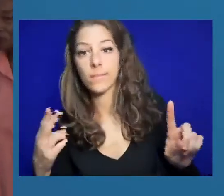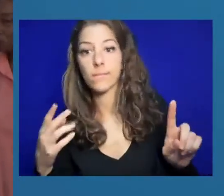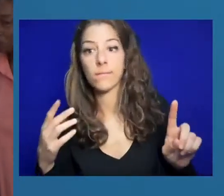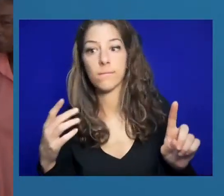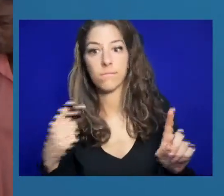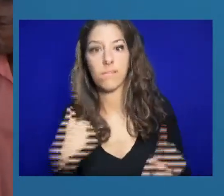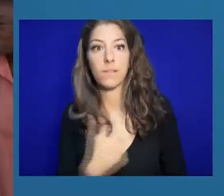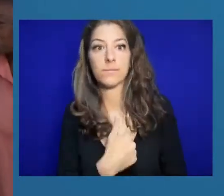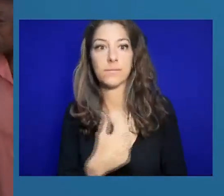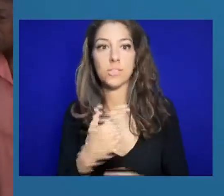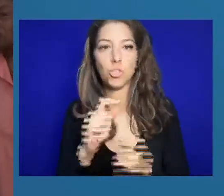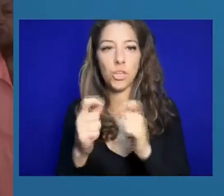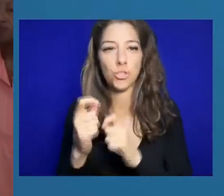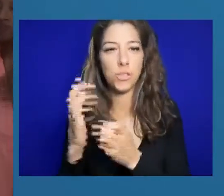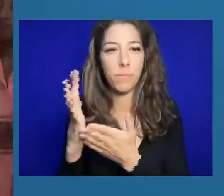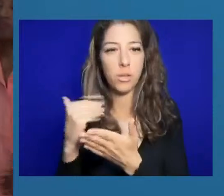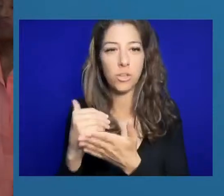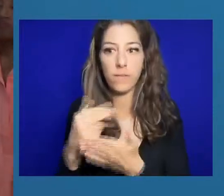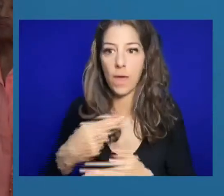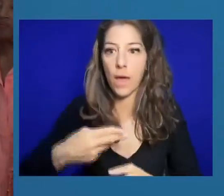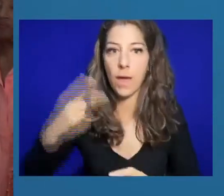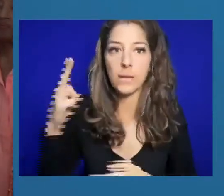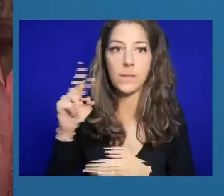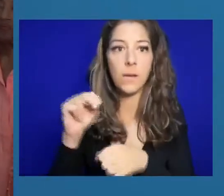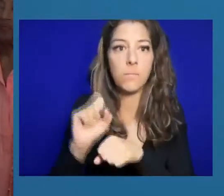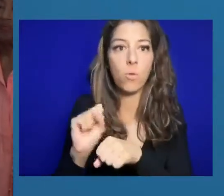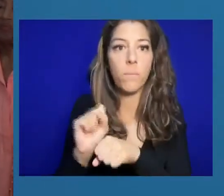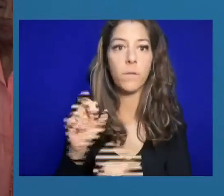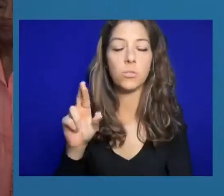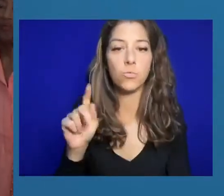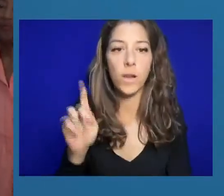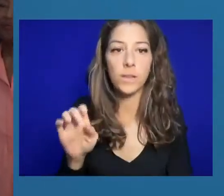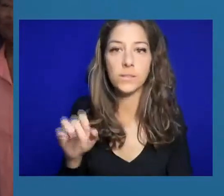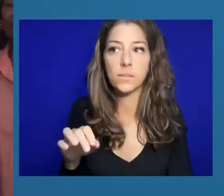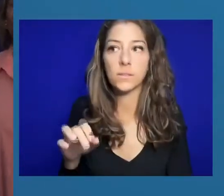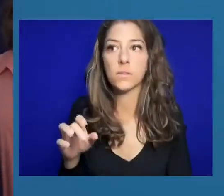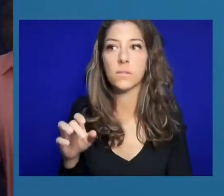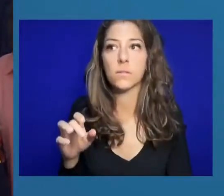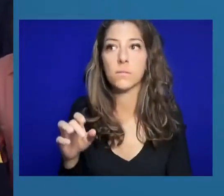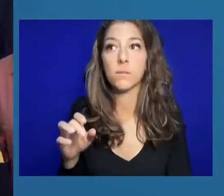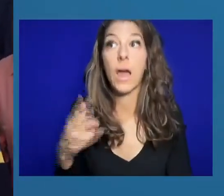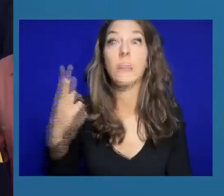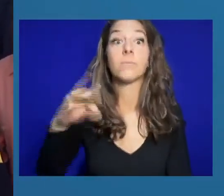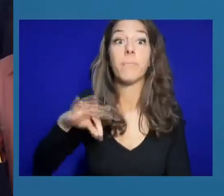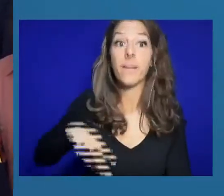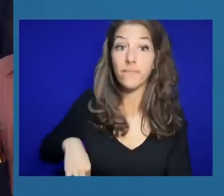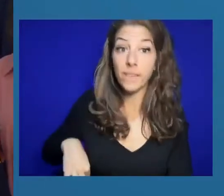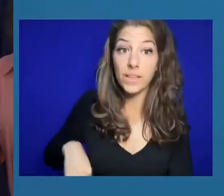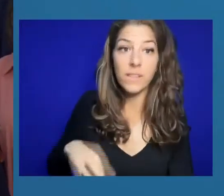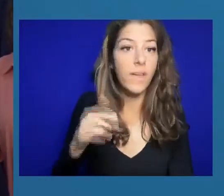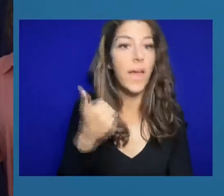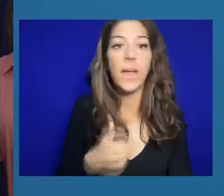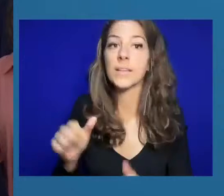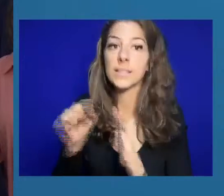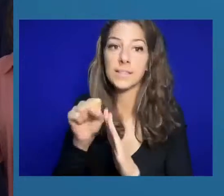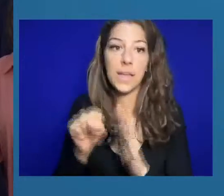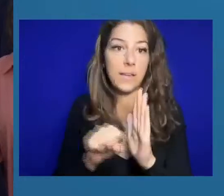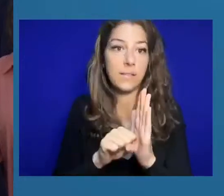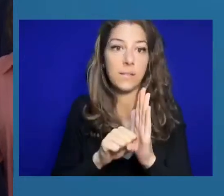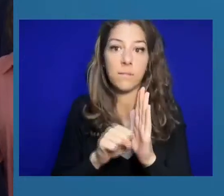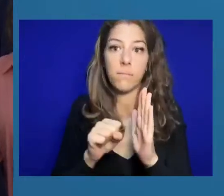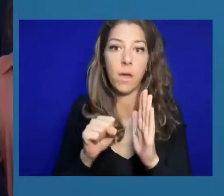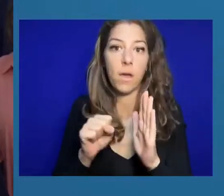will have the highest unemployment rates, highest unemployment benefits of any state in the nation by going up to